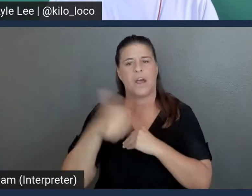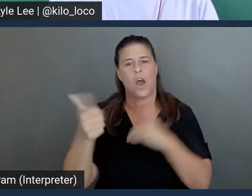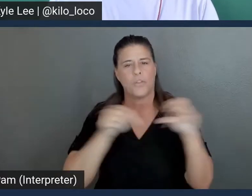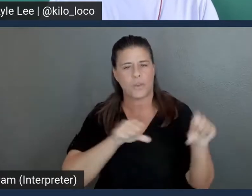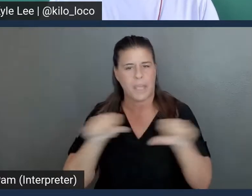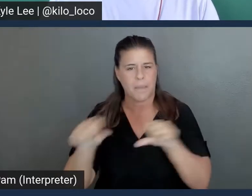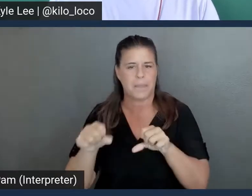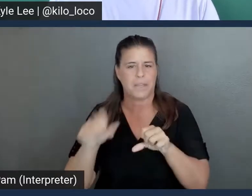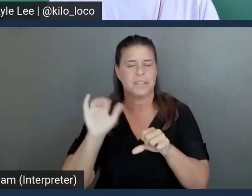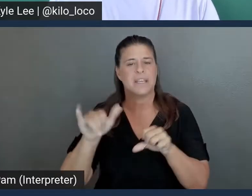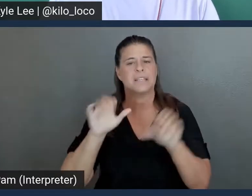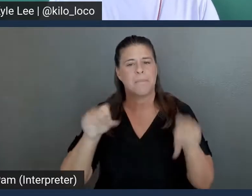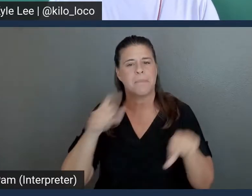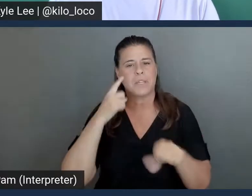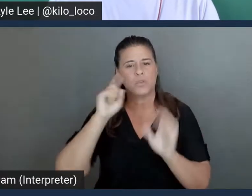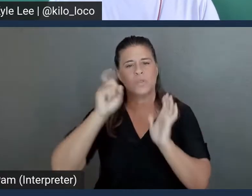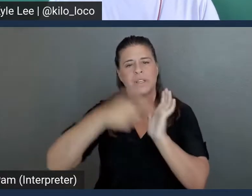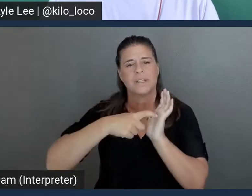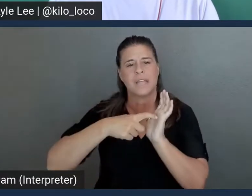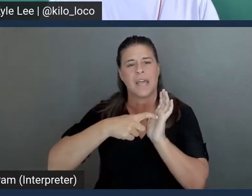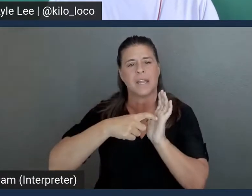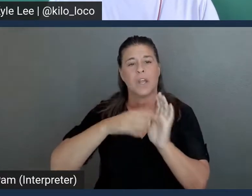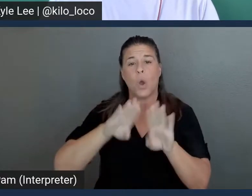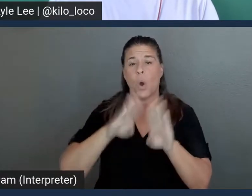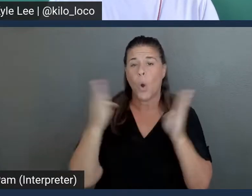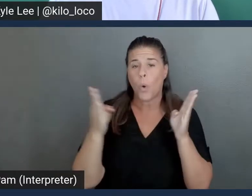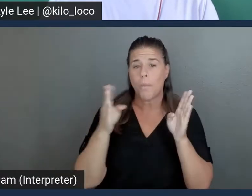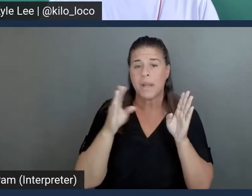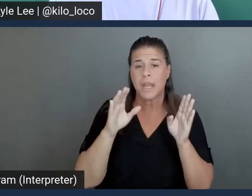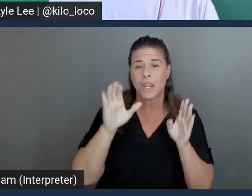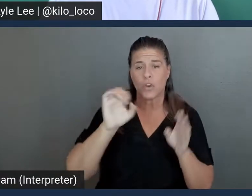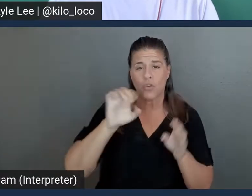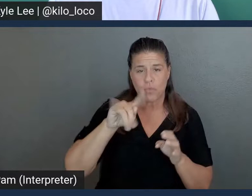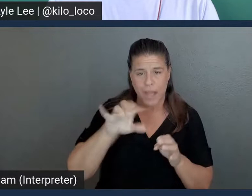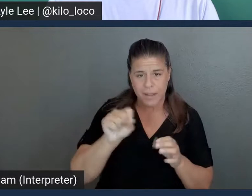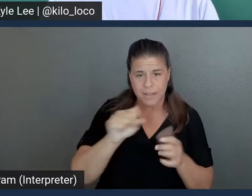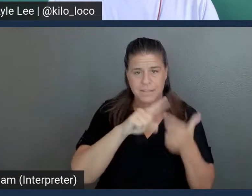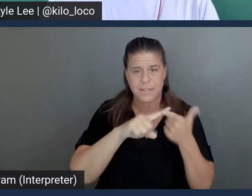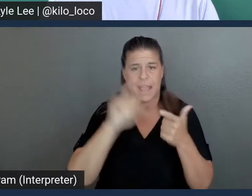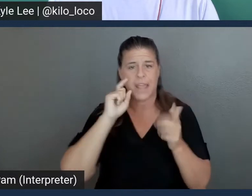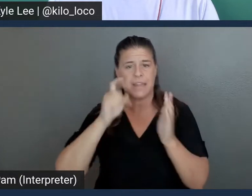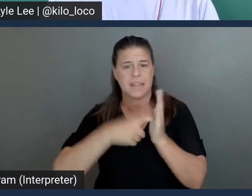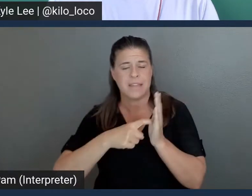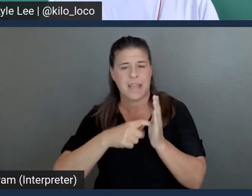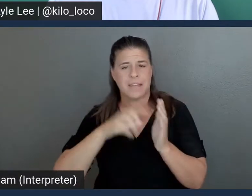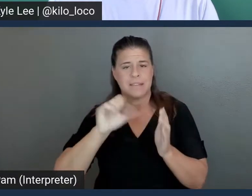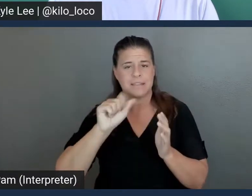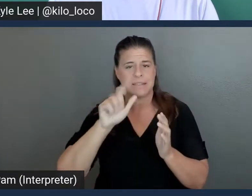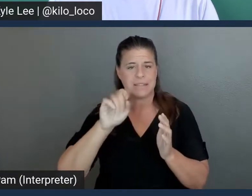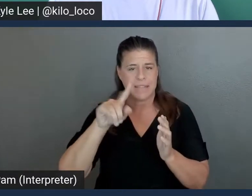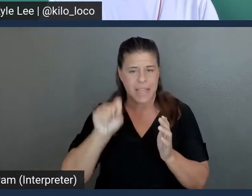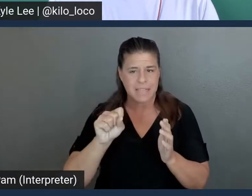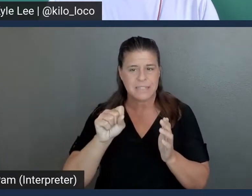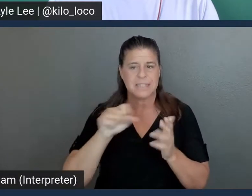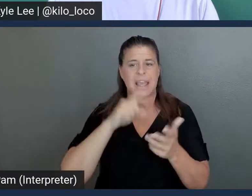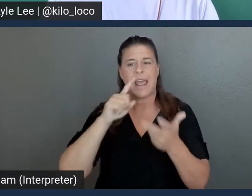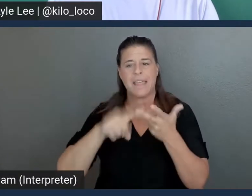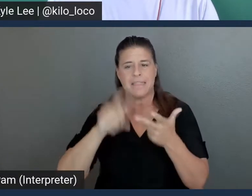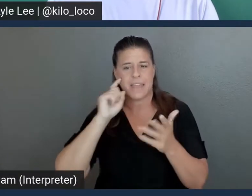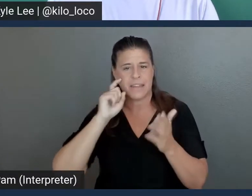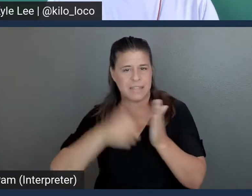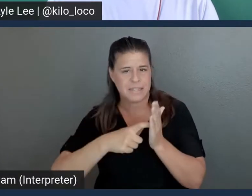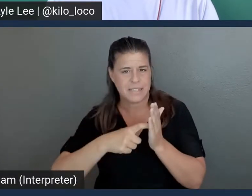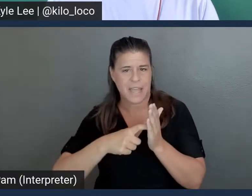capabilities, which is the ability to detect opening credits and also detect slates. And detect the presence